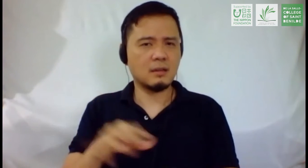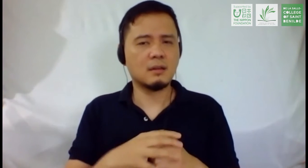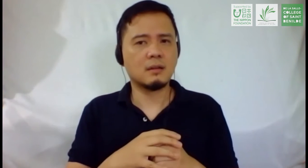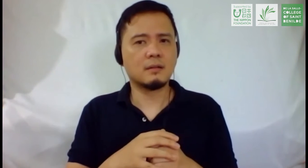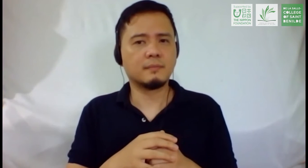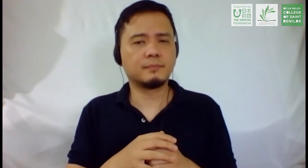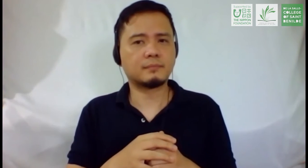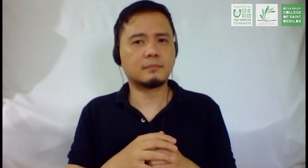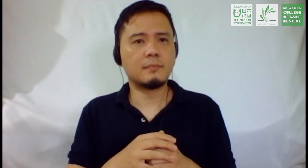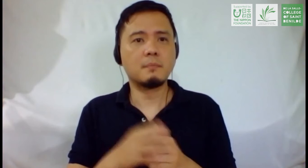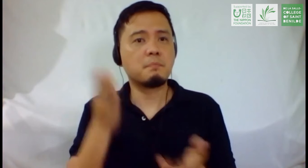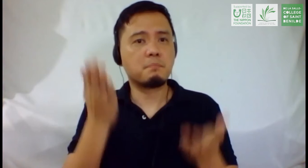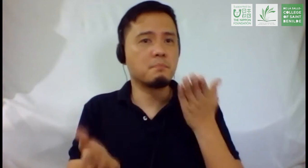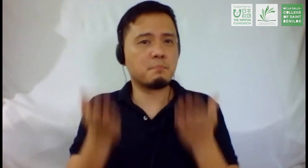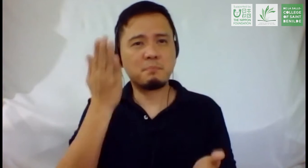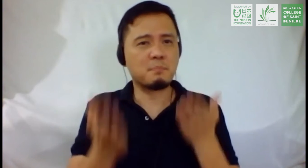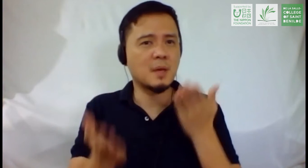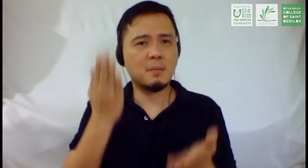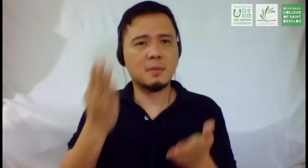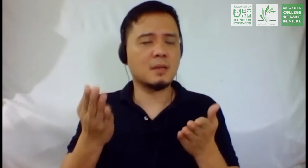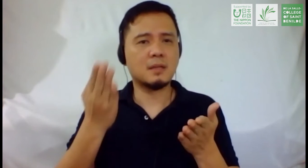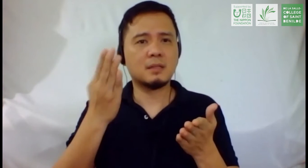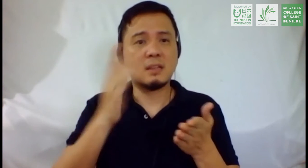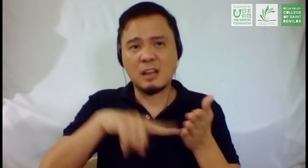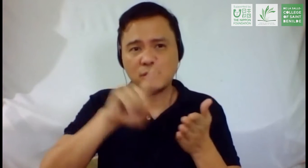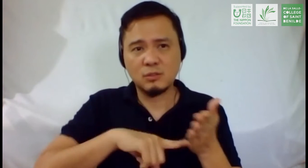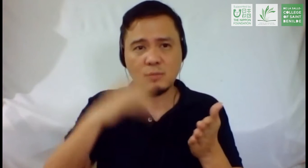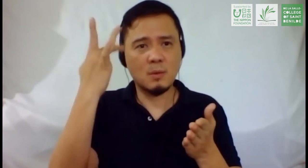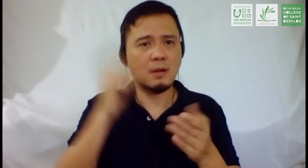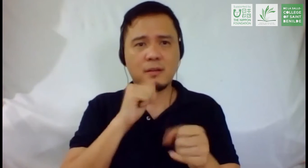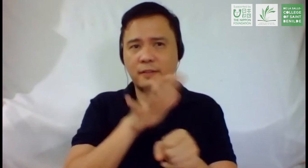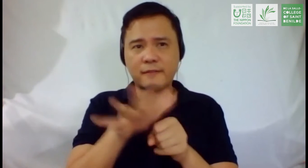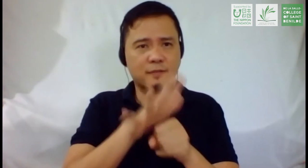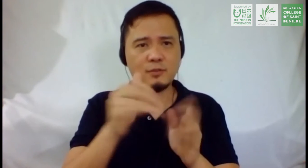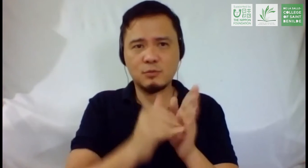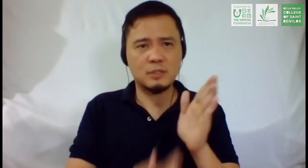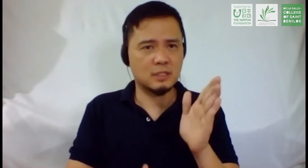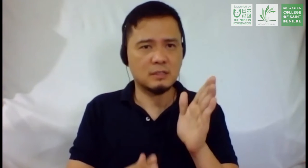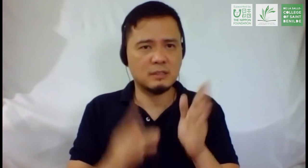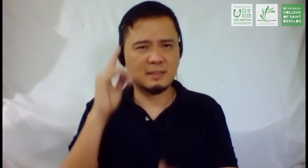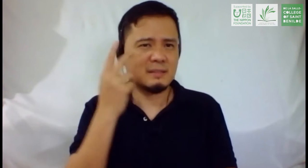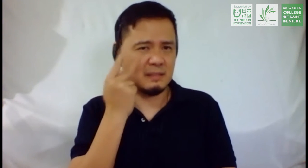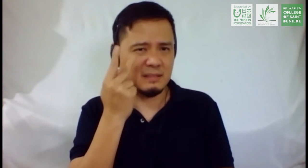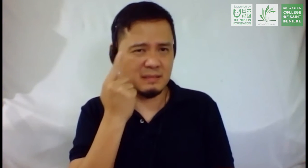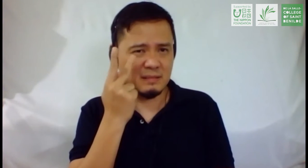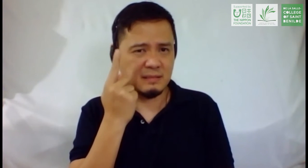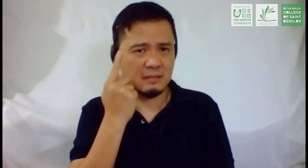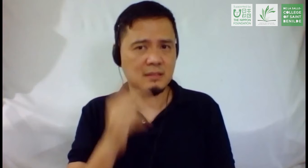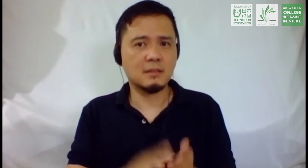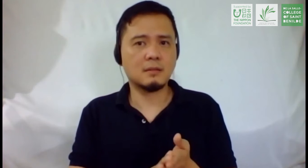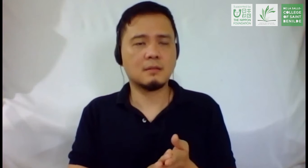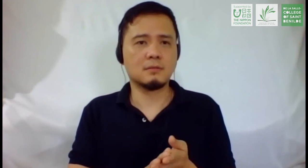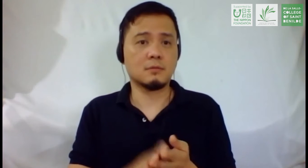it may not continue. There are not enough students in that class, so that class may be